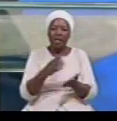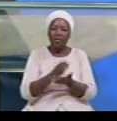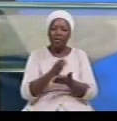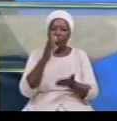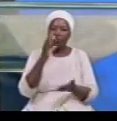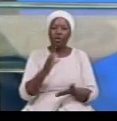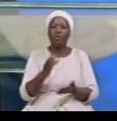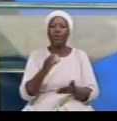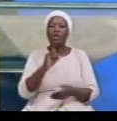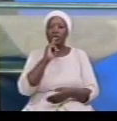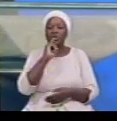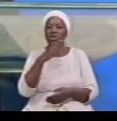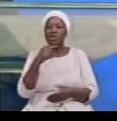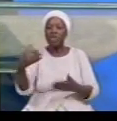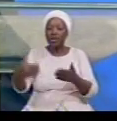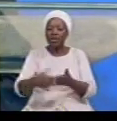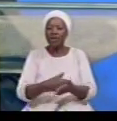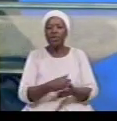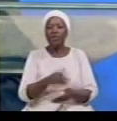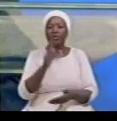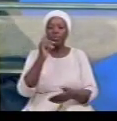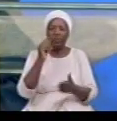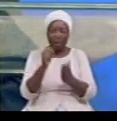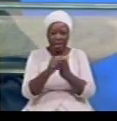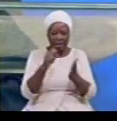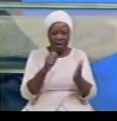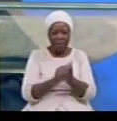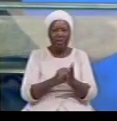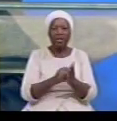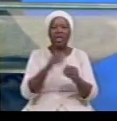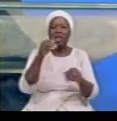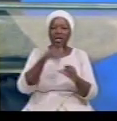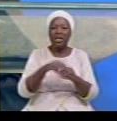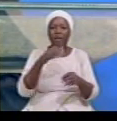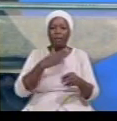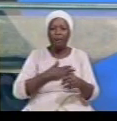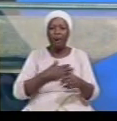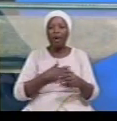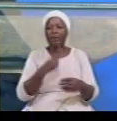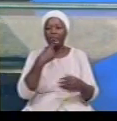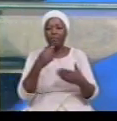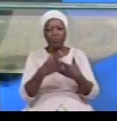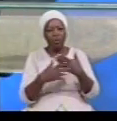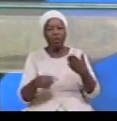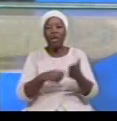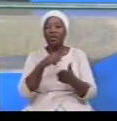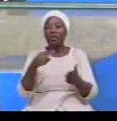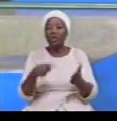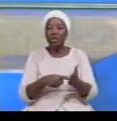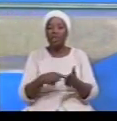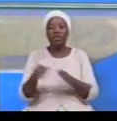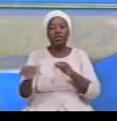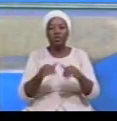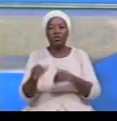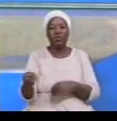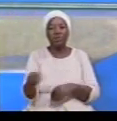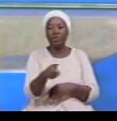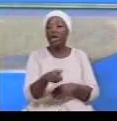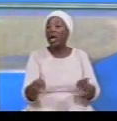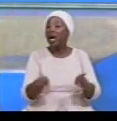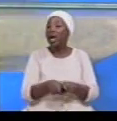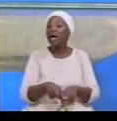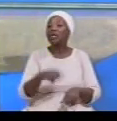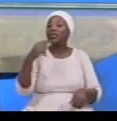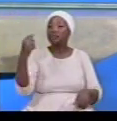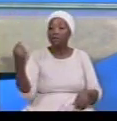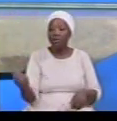the New Testament in my blood. This do ye, as oft as